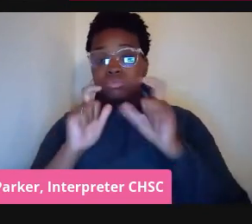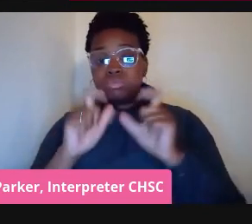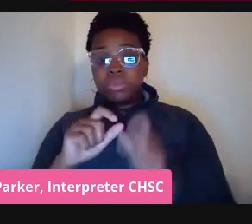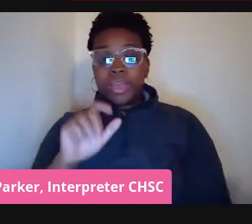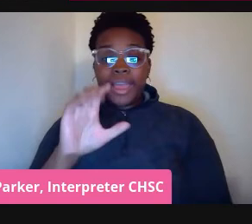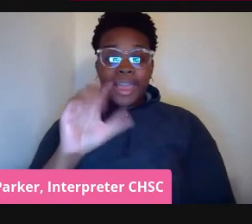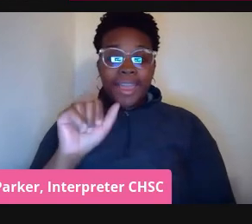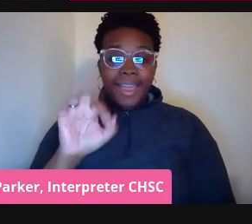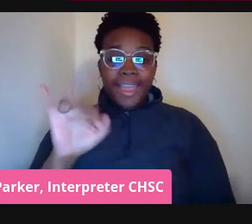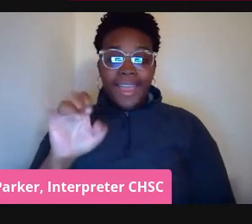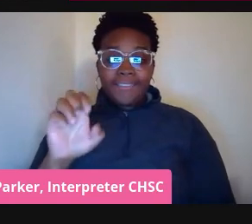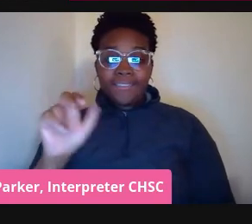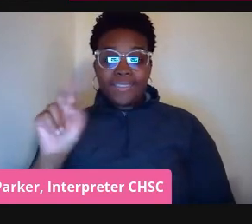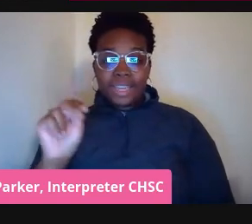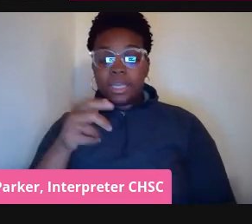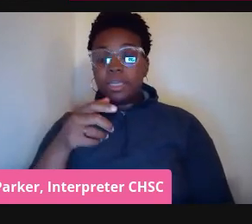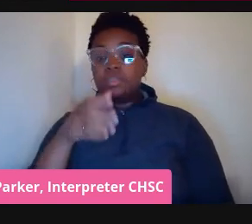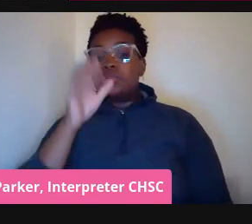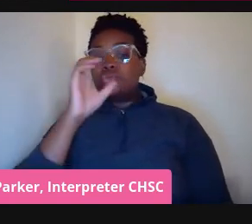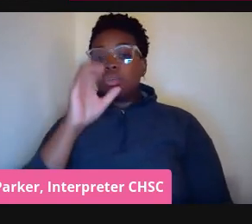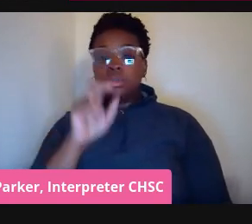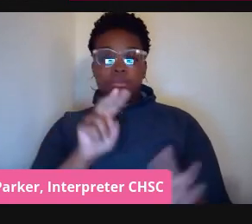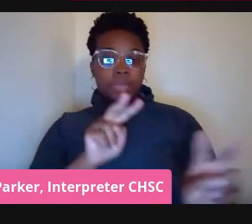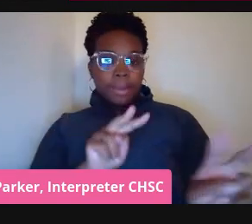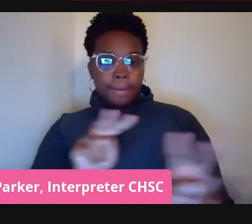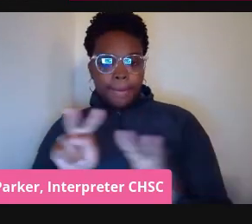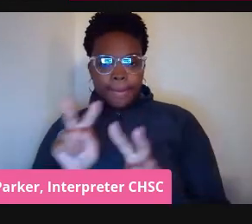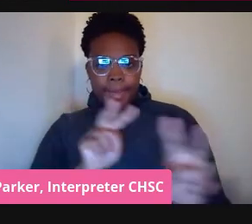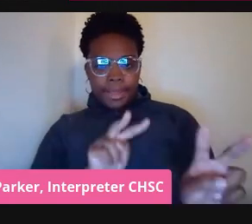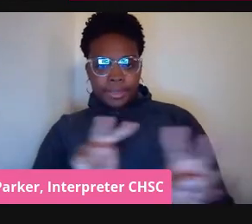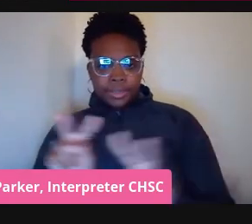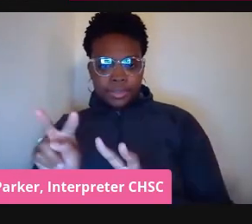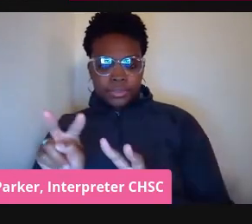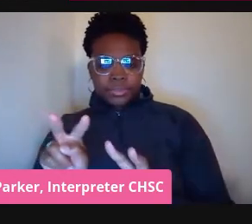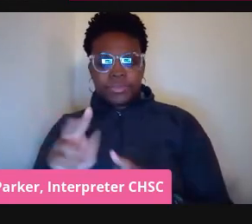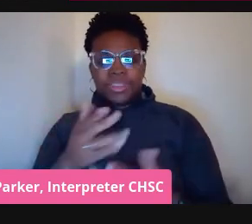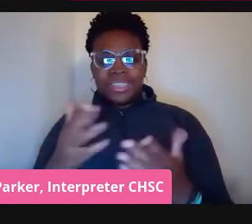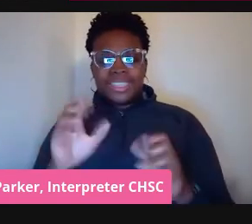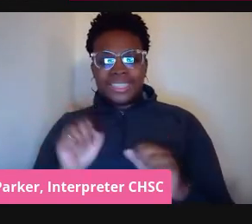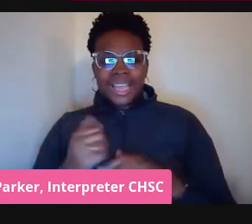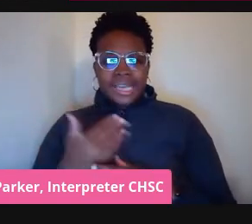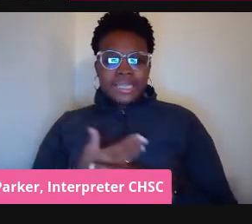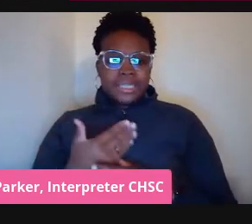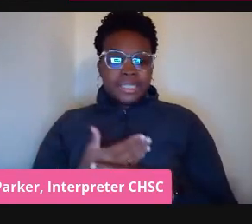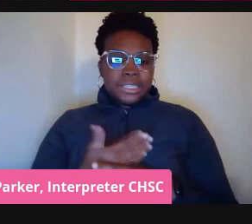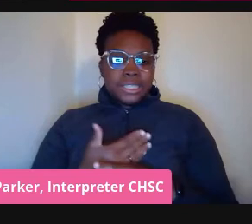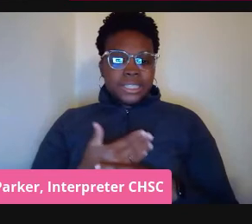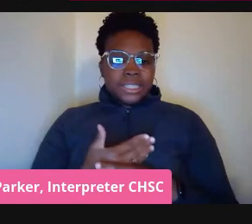caffeine intake. You want to monitor those things because all those things can aggravate fibroid tumors.